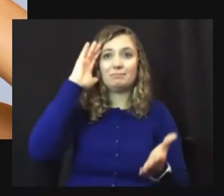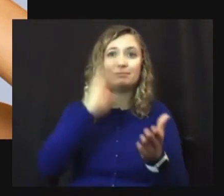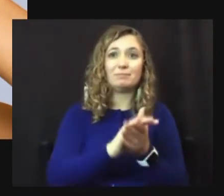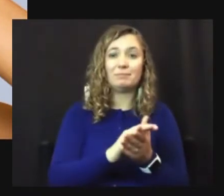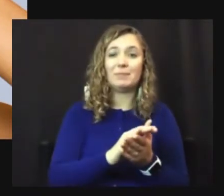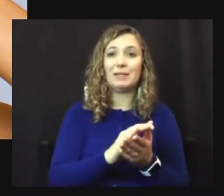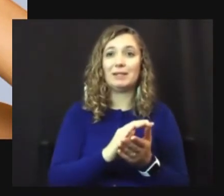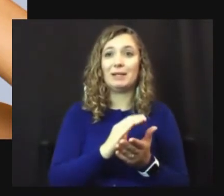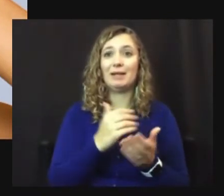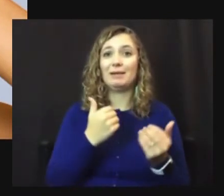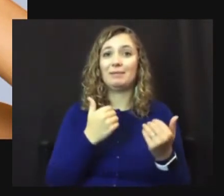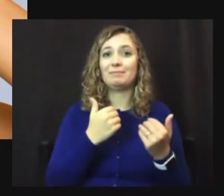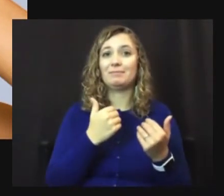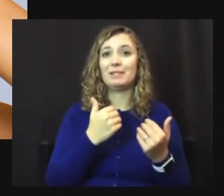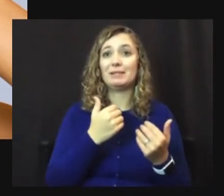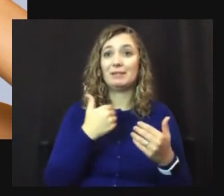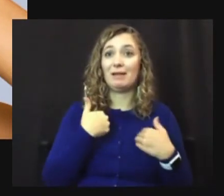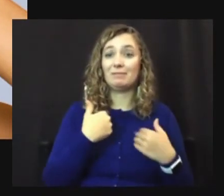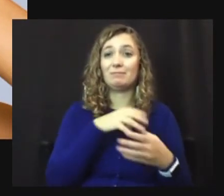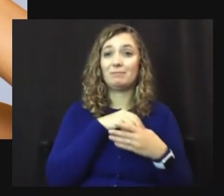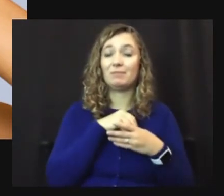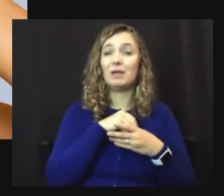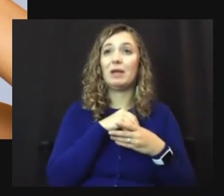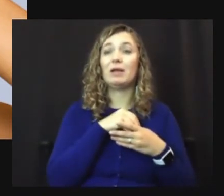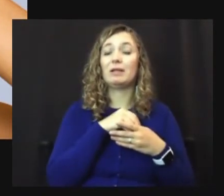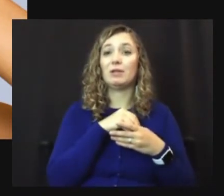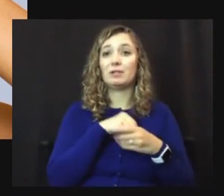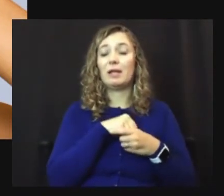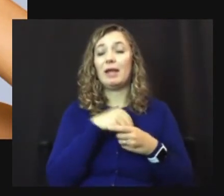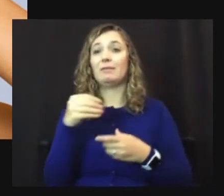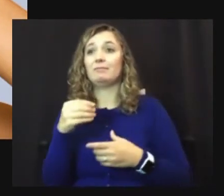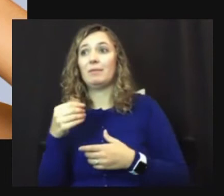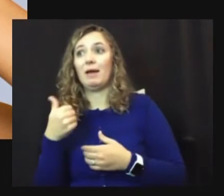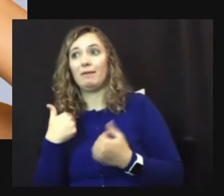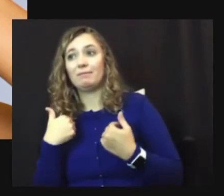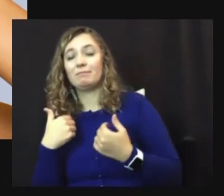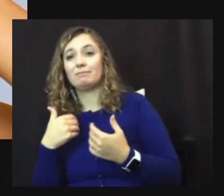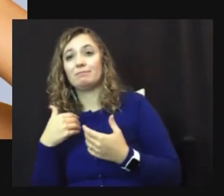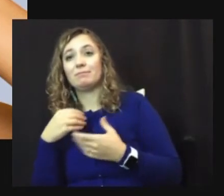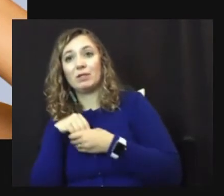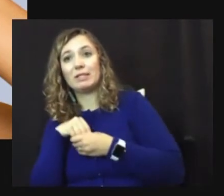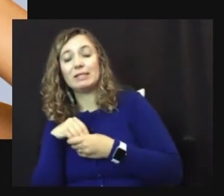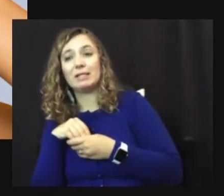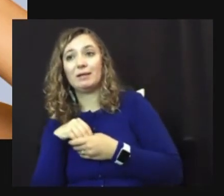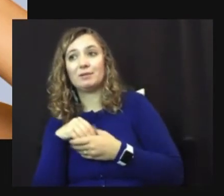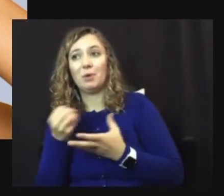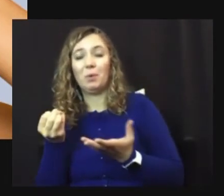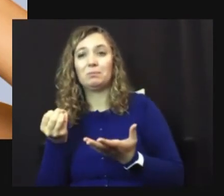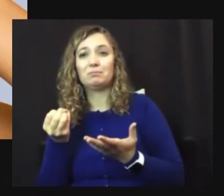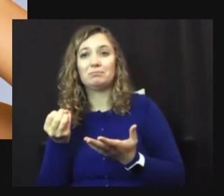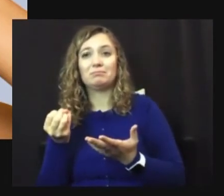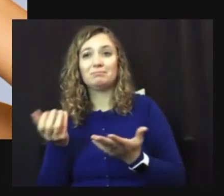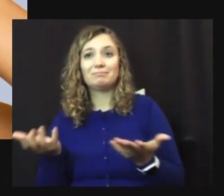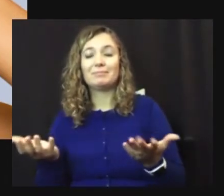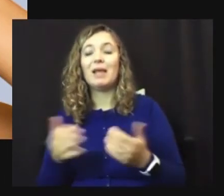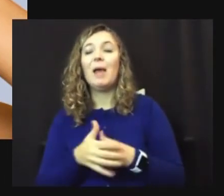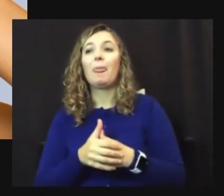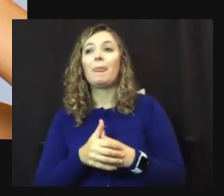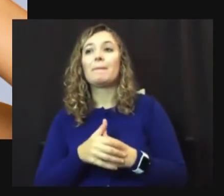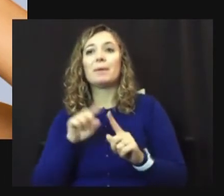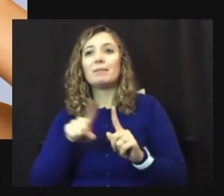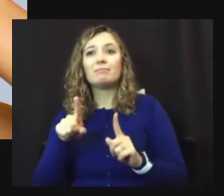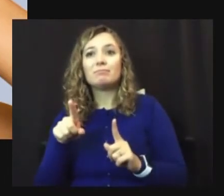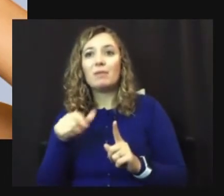reproduce, people. But you're not teaching us about ourselves and about dating and